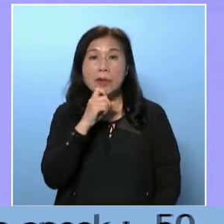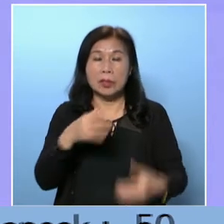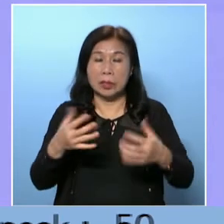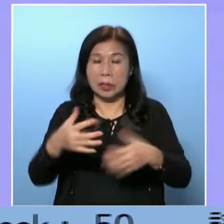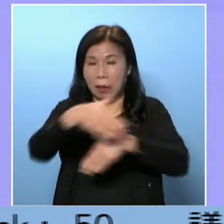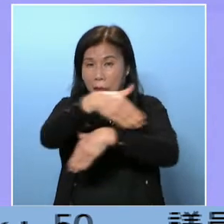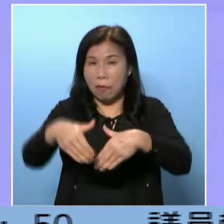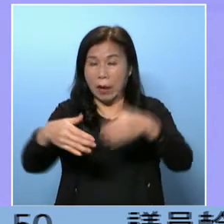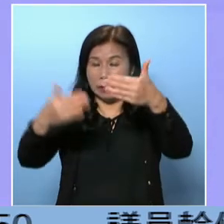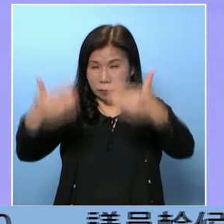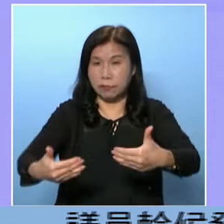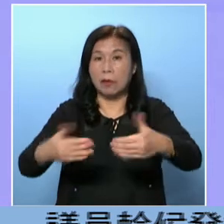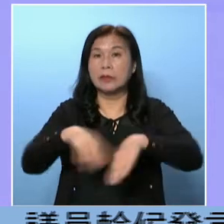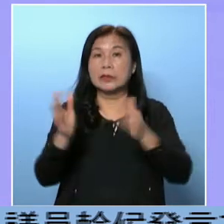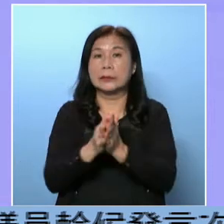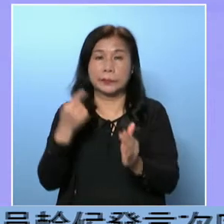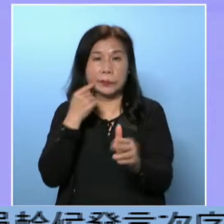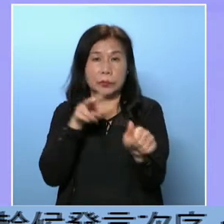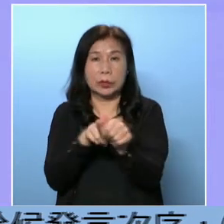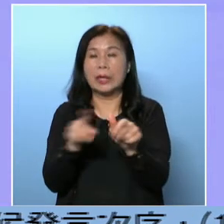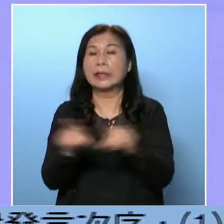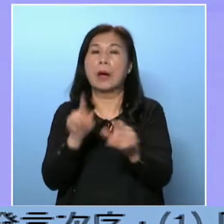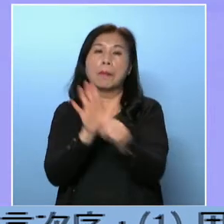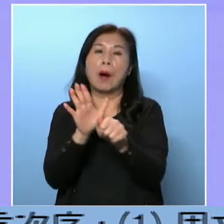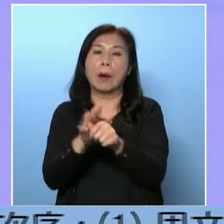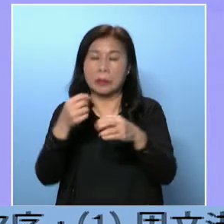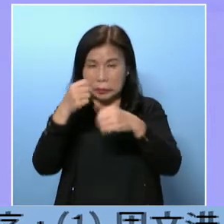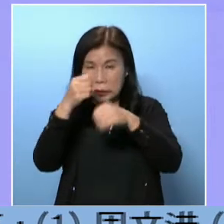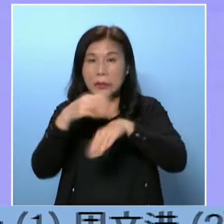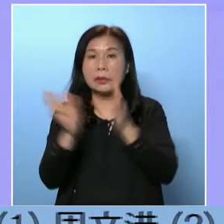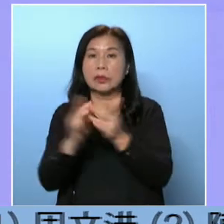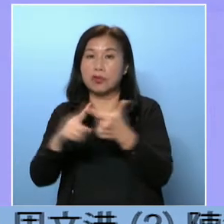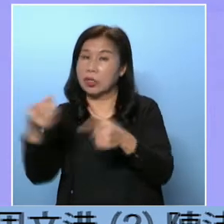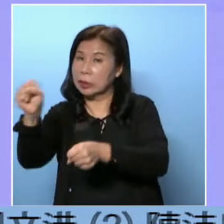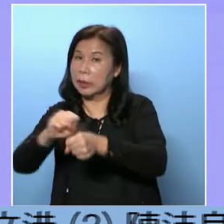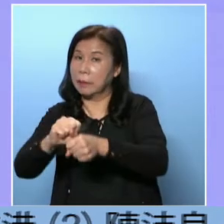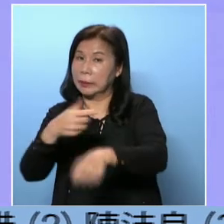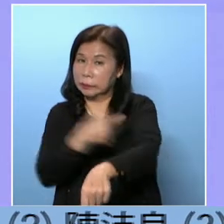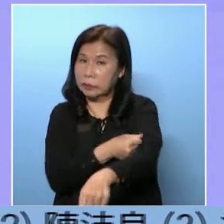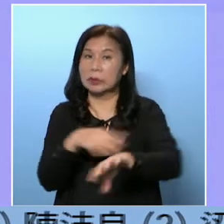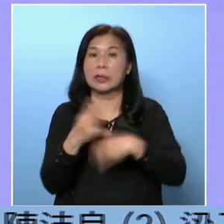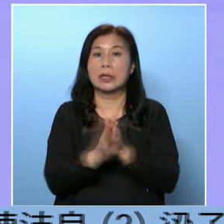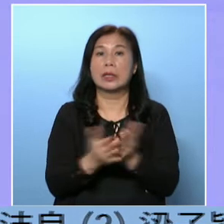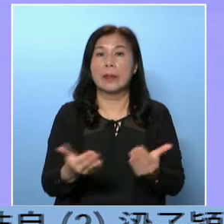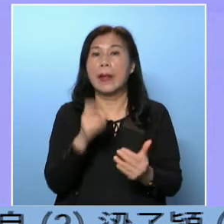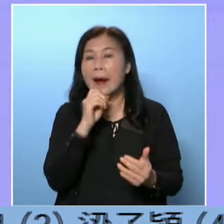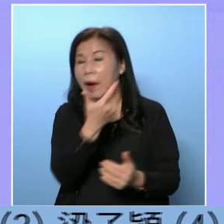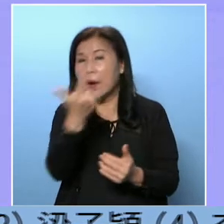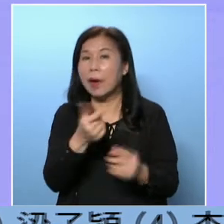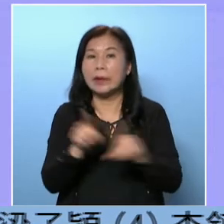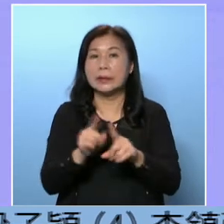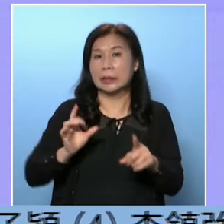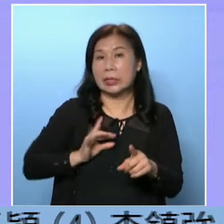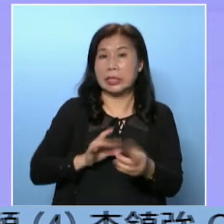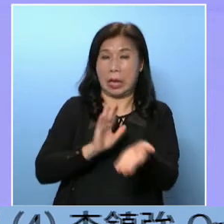people and during a restriction and testing declaration. Maybe it is a good opportunity to vaccinate